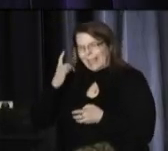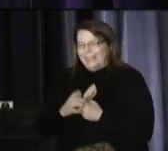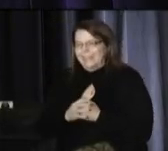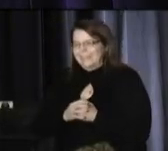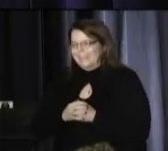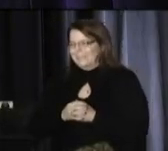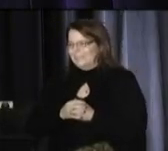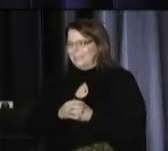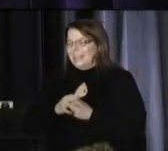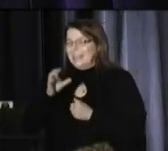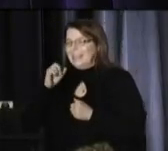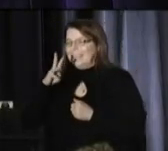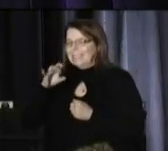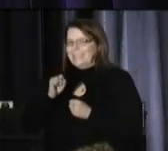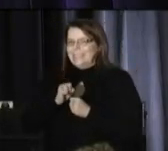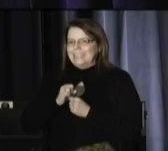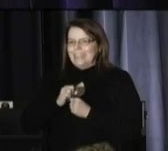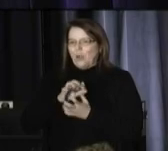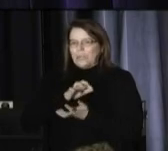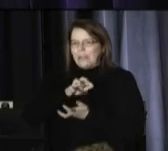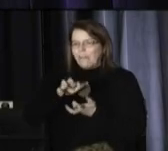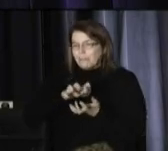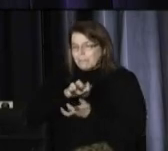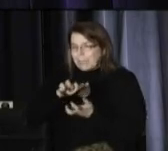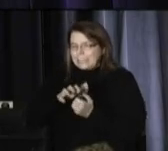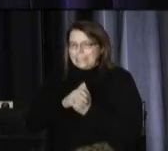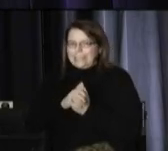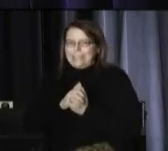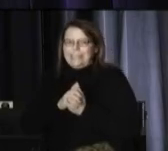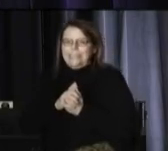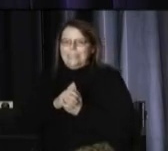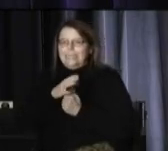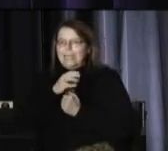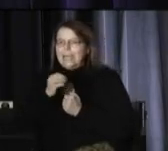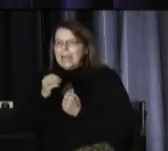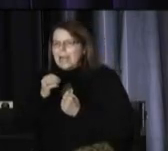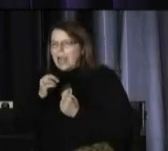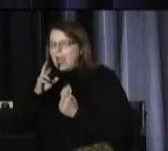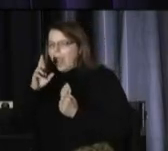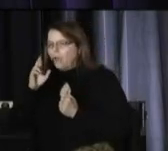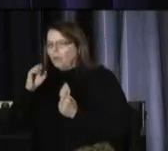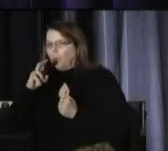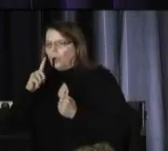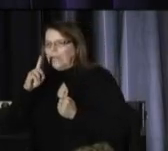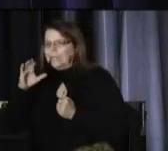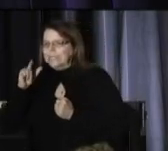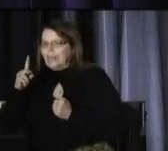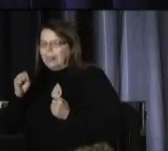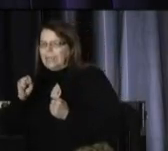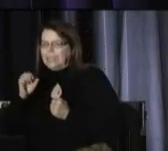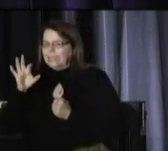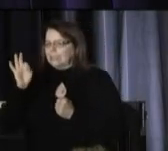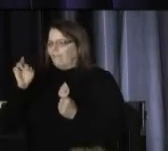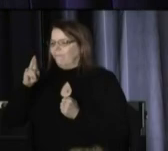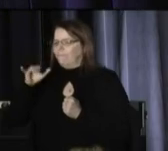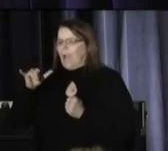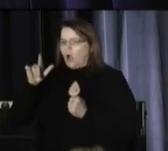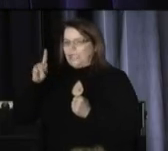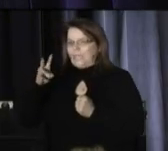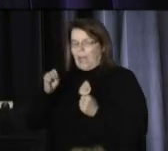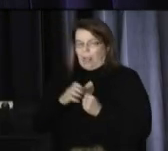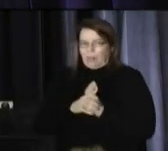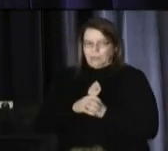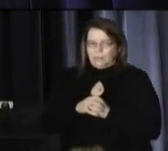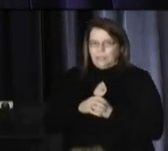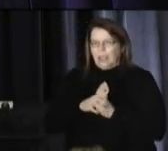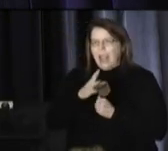And it's a series of myths and retellings of fairy tales, as well